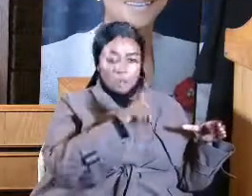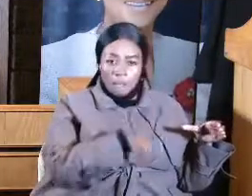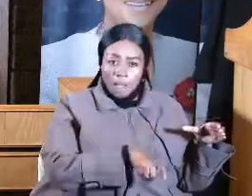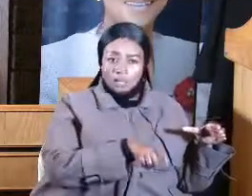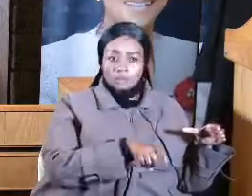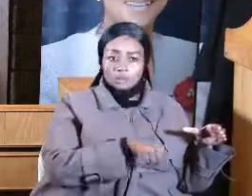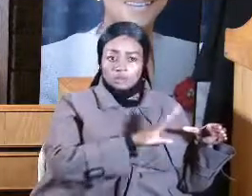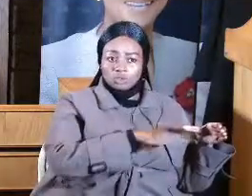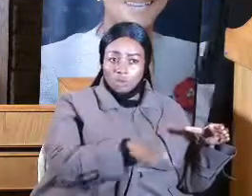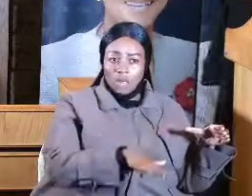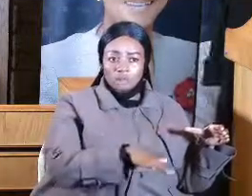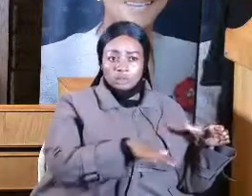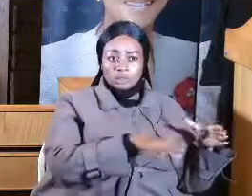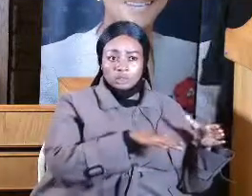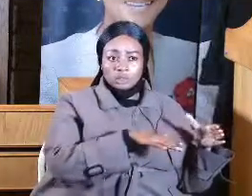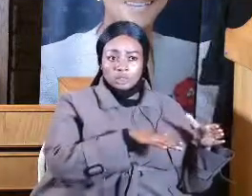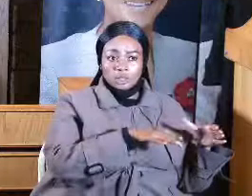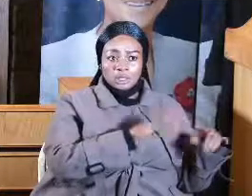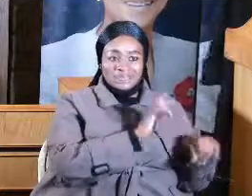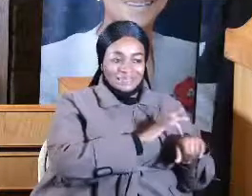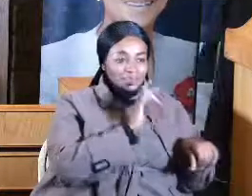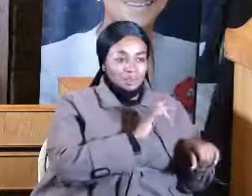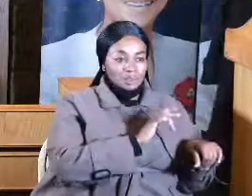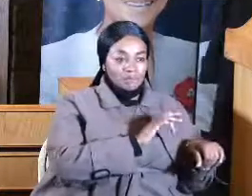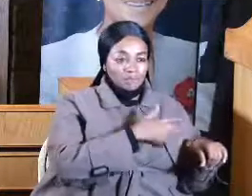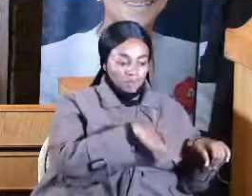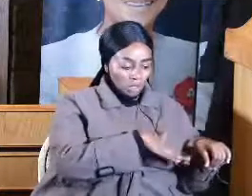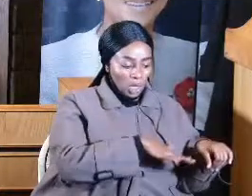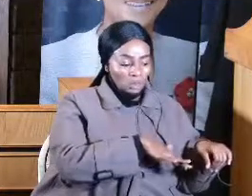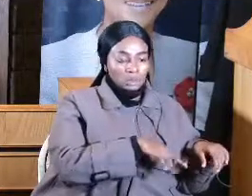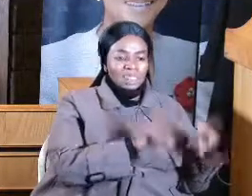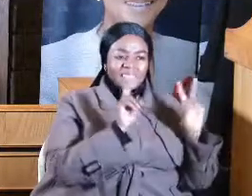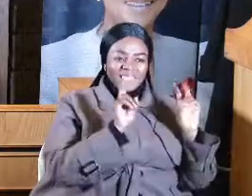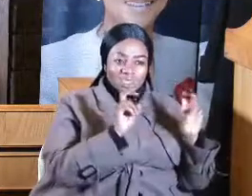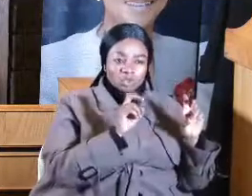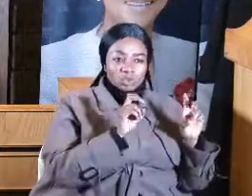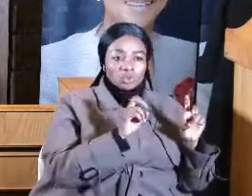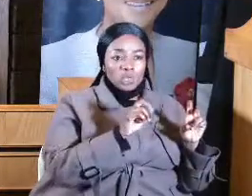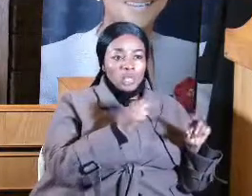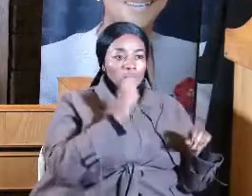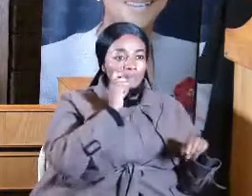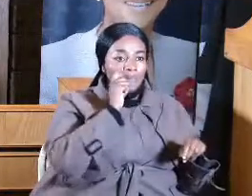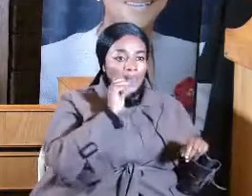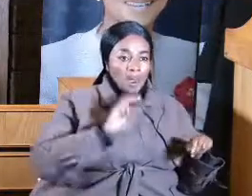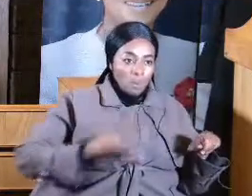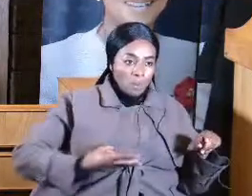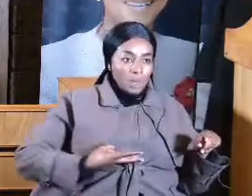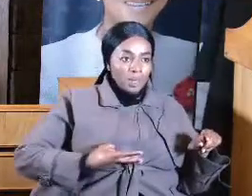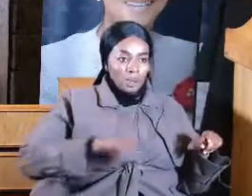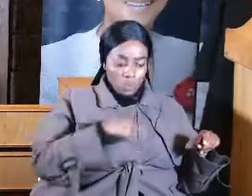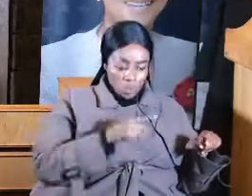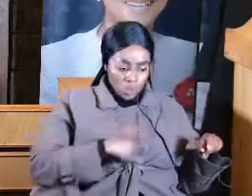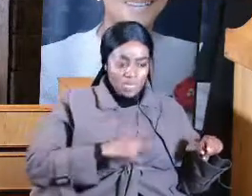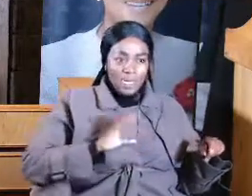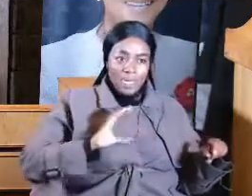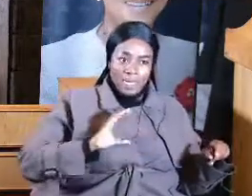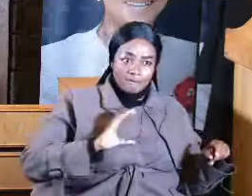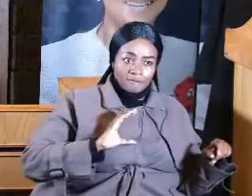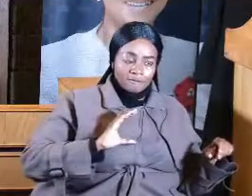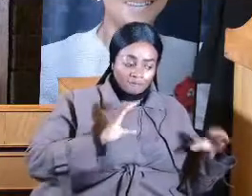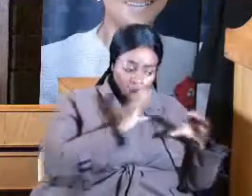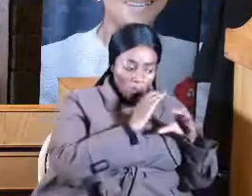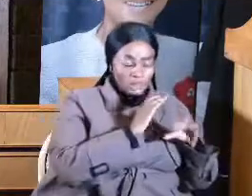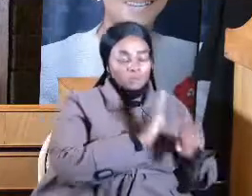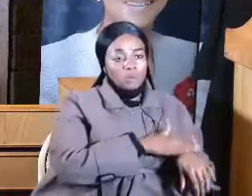child-centered and gender-sensitive. The issues of gender in our classrooms now, that is what we're emphasizing. We are